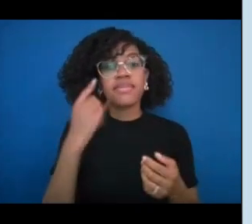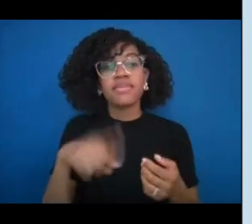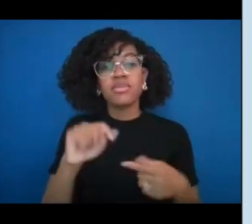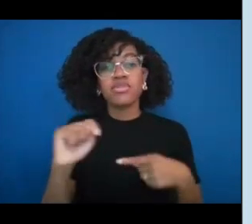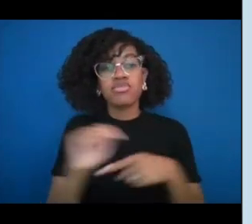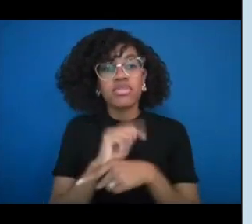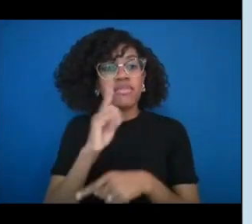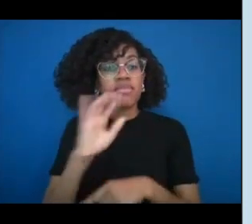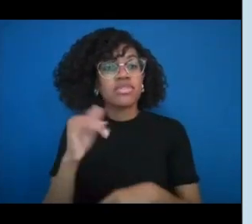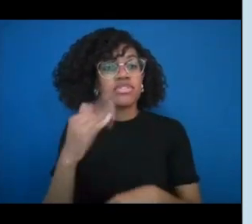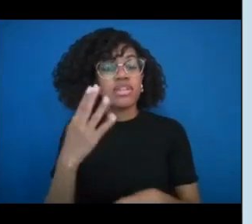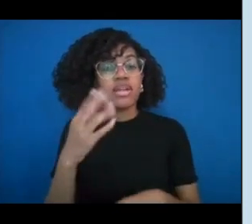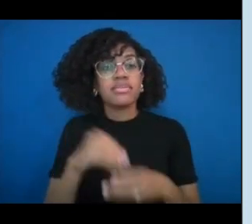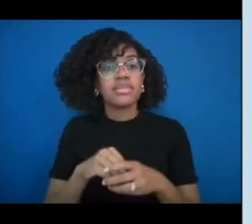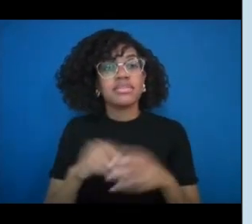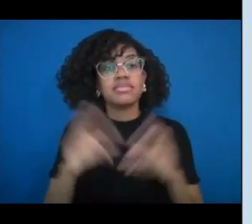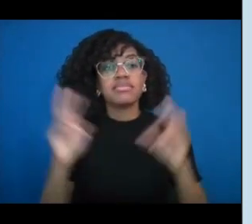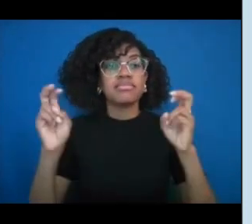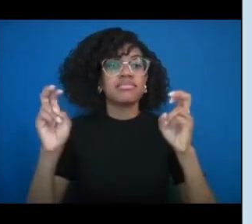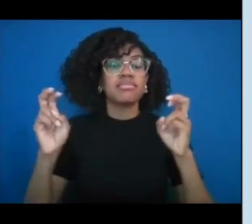big town USA,